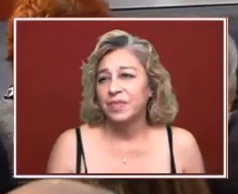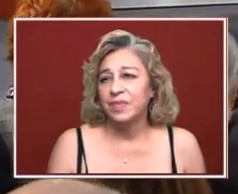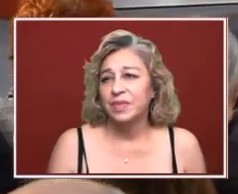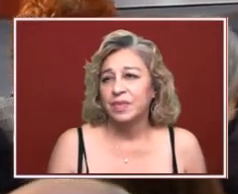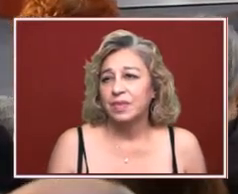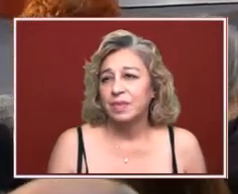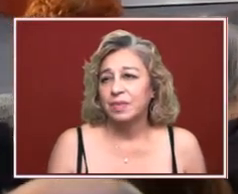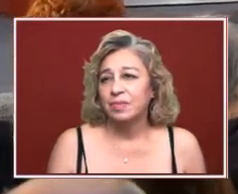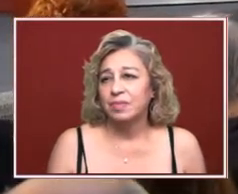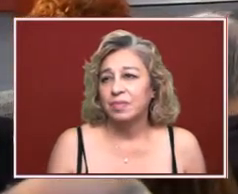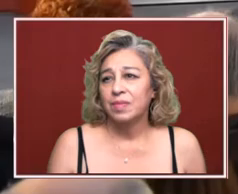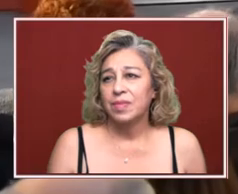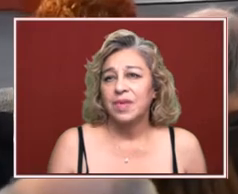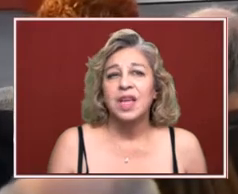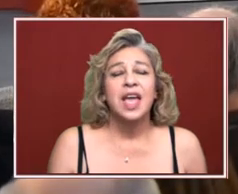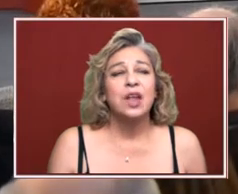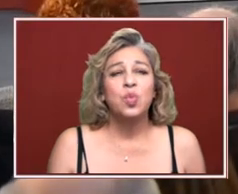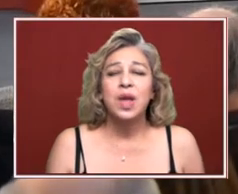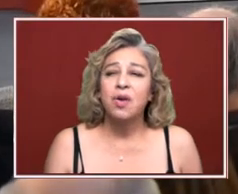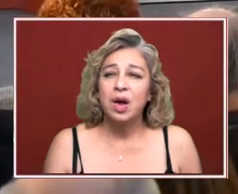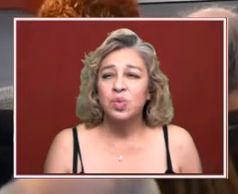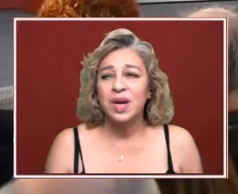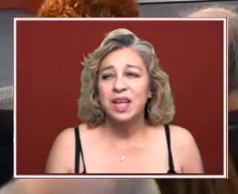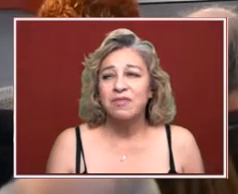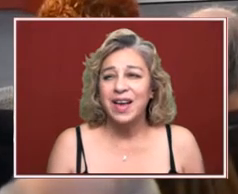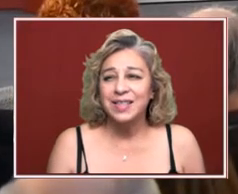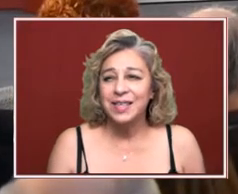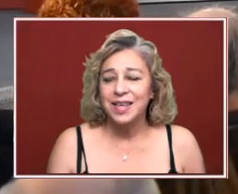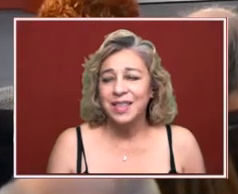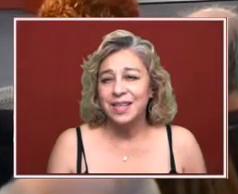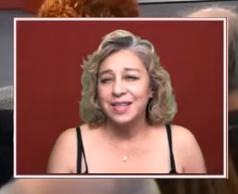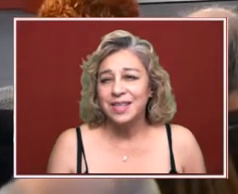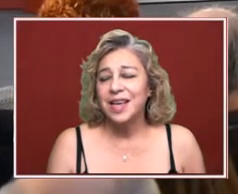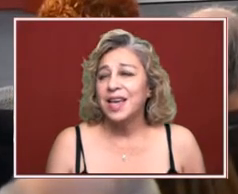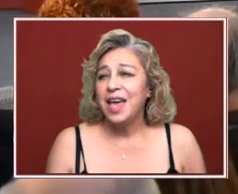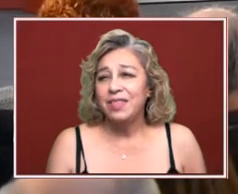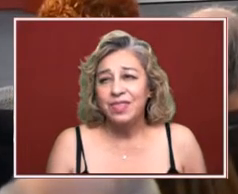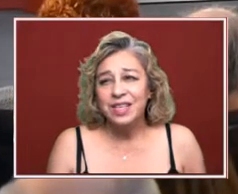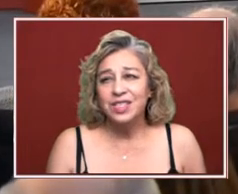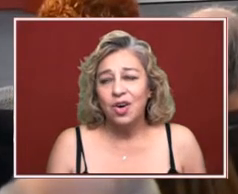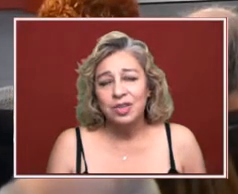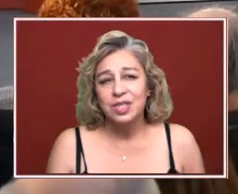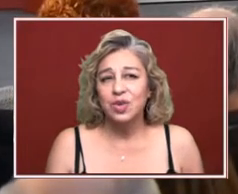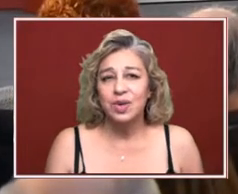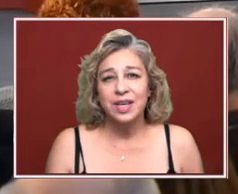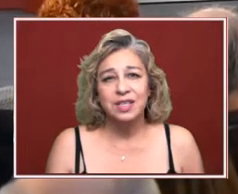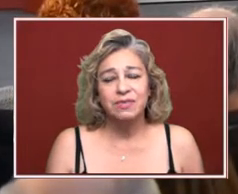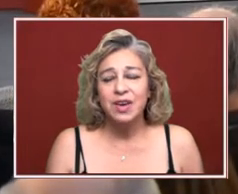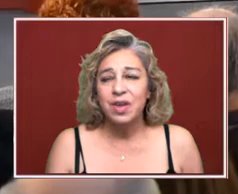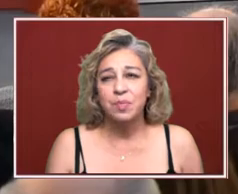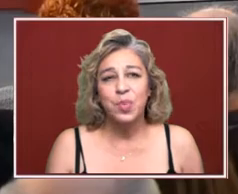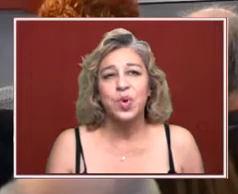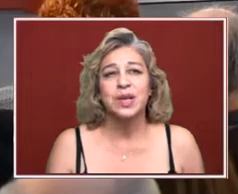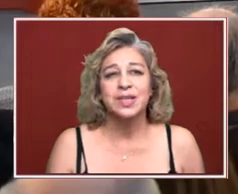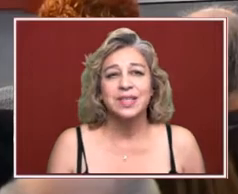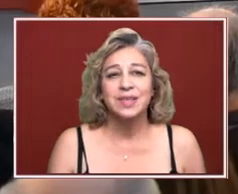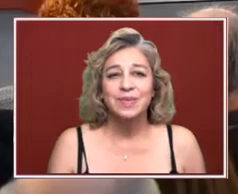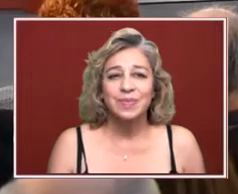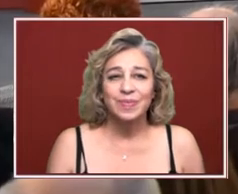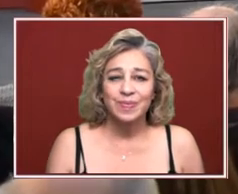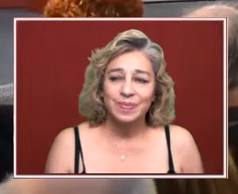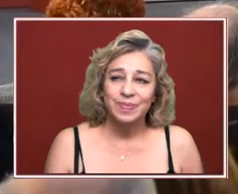avanzando, eso también es importante. And we are already advancing in this, and this also is very